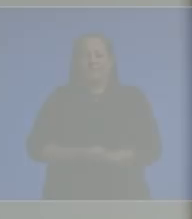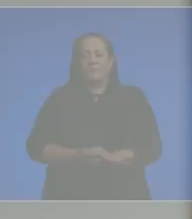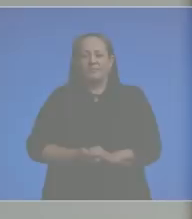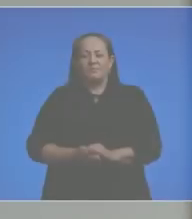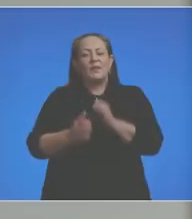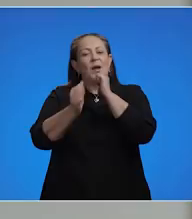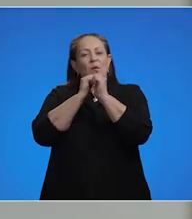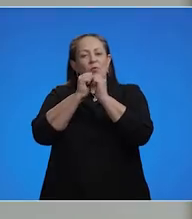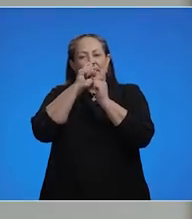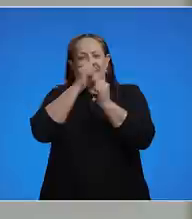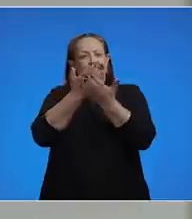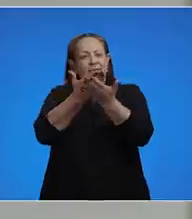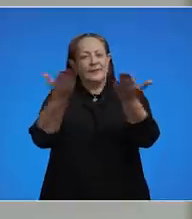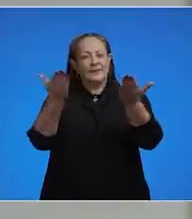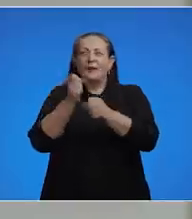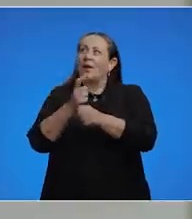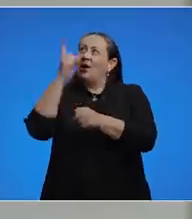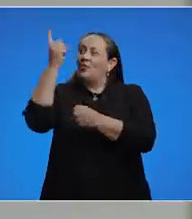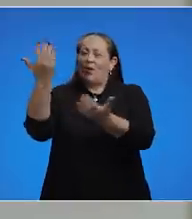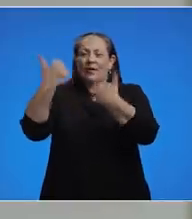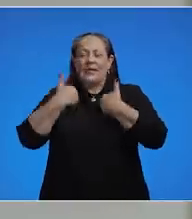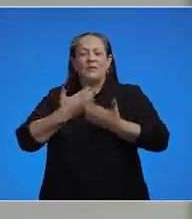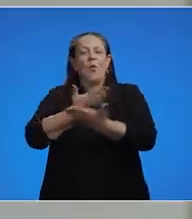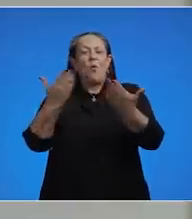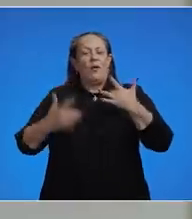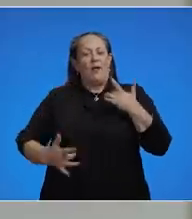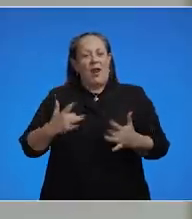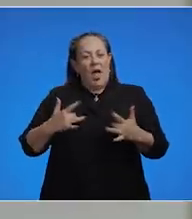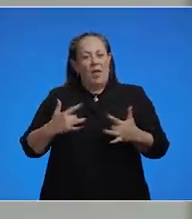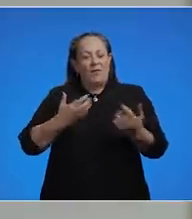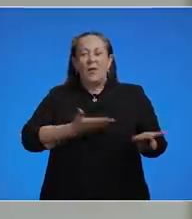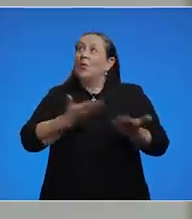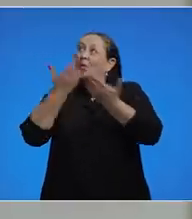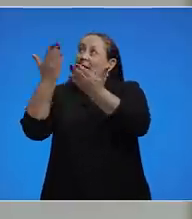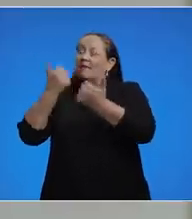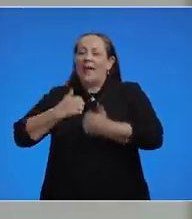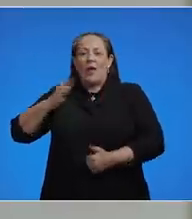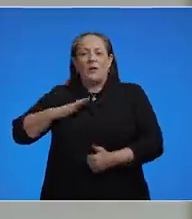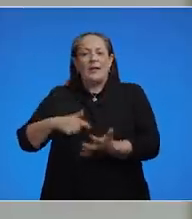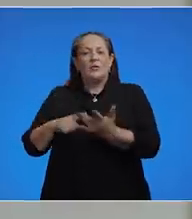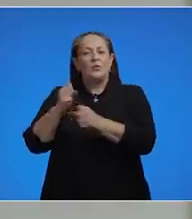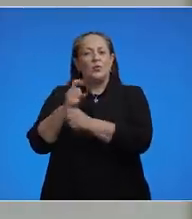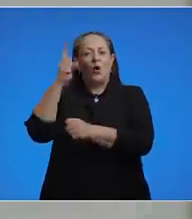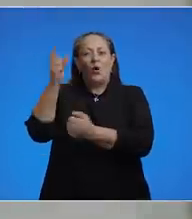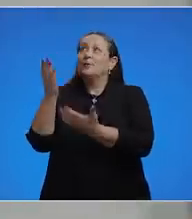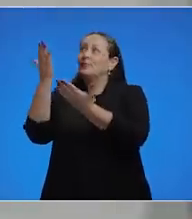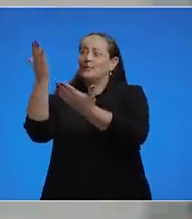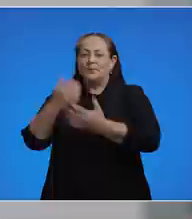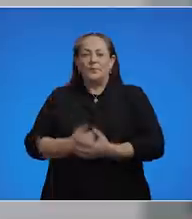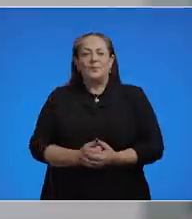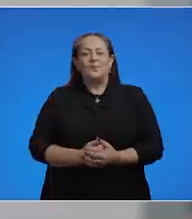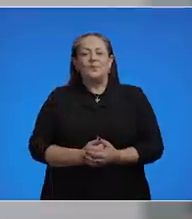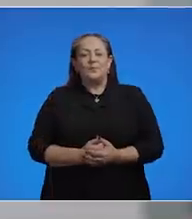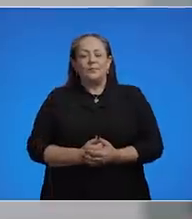Amen. Brothers and sisters, God is the source of all life. Let us bring our needs before the God of all.